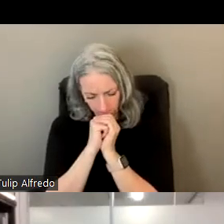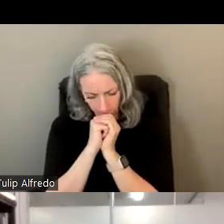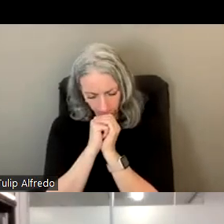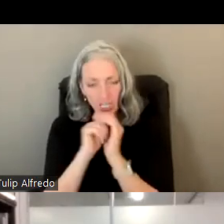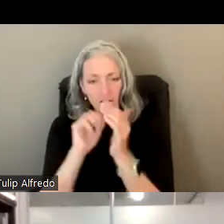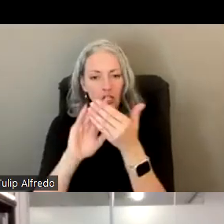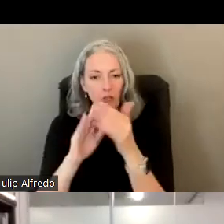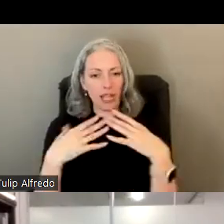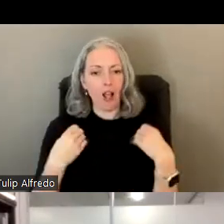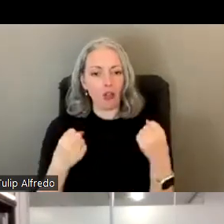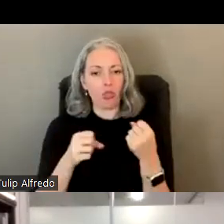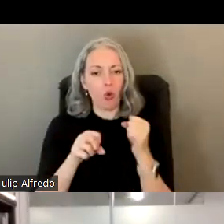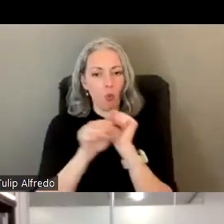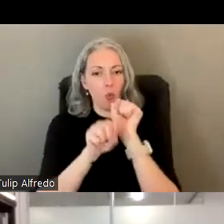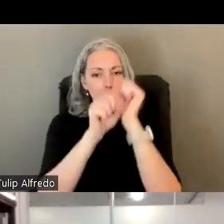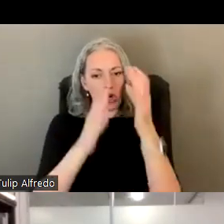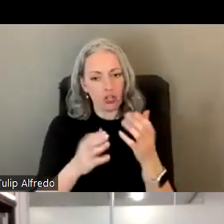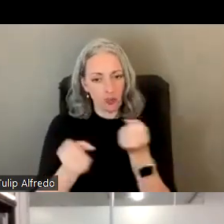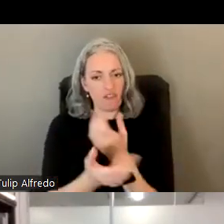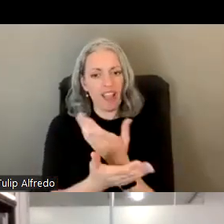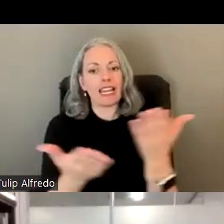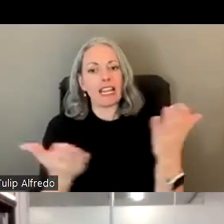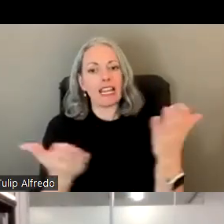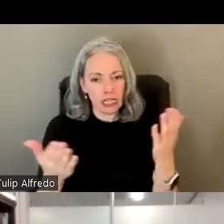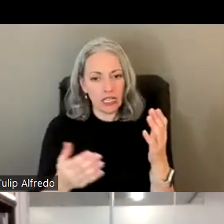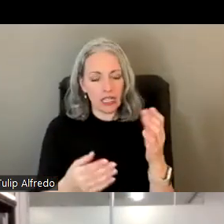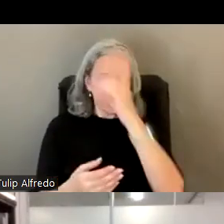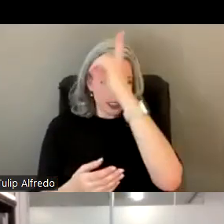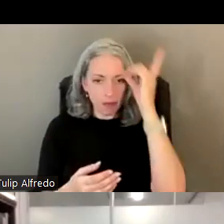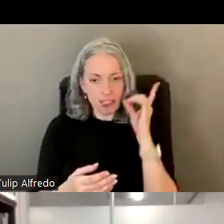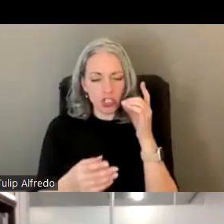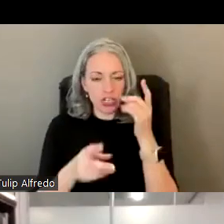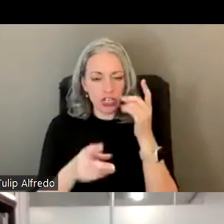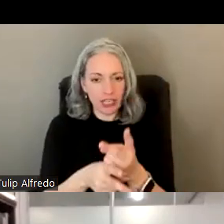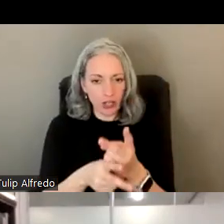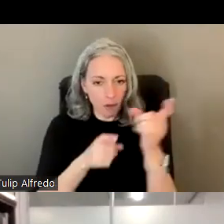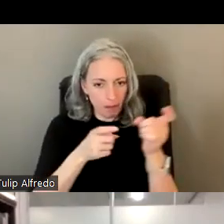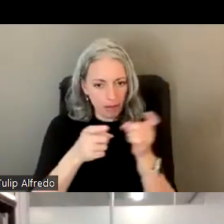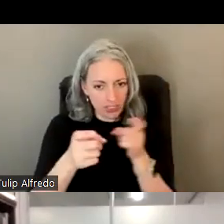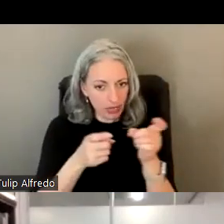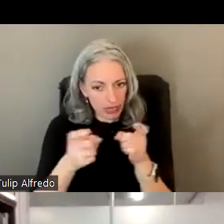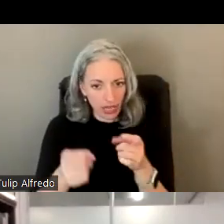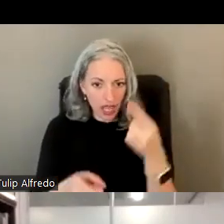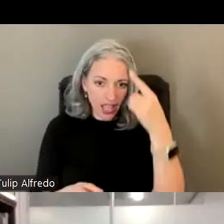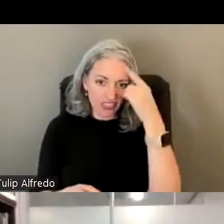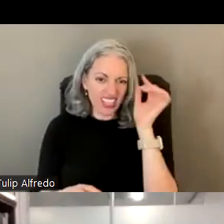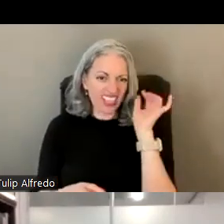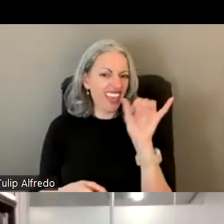community health workers providing dementia care management through the state's Aging Services Network. I just think that has